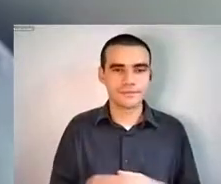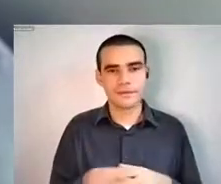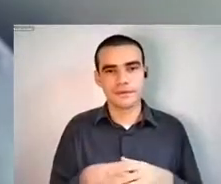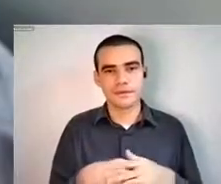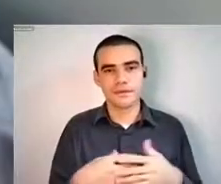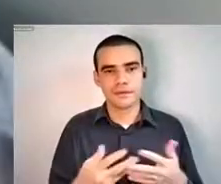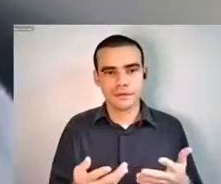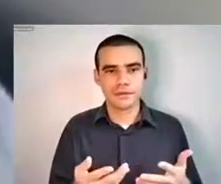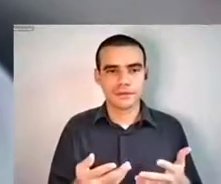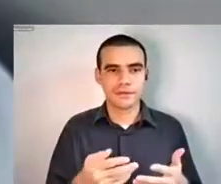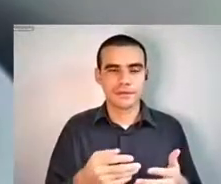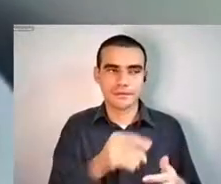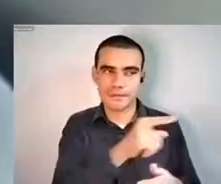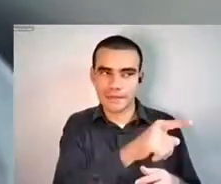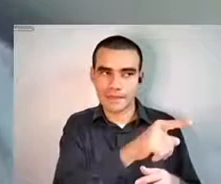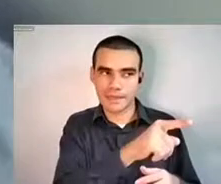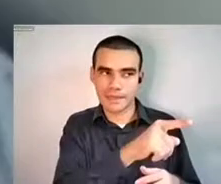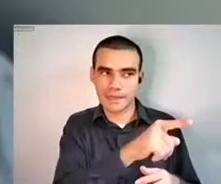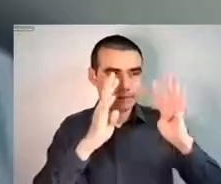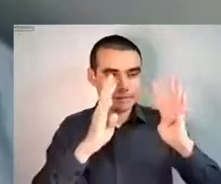great donor or any